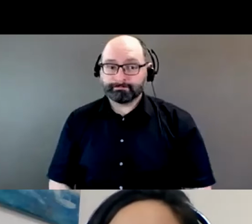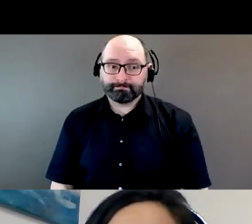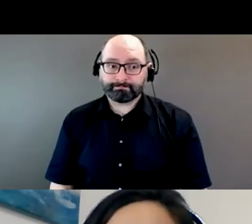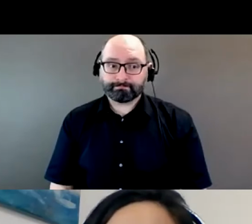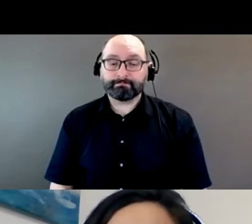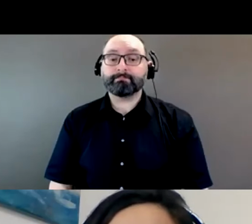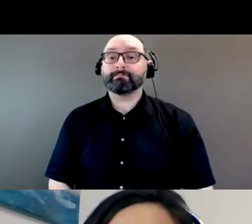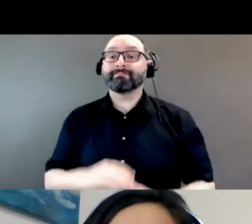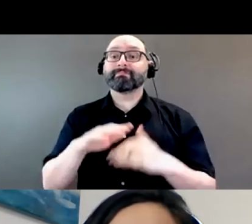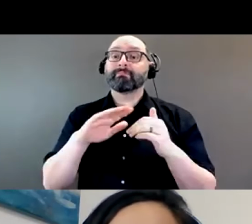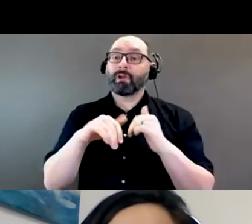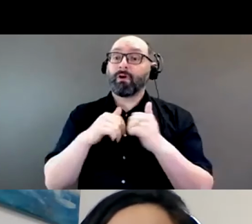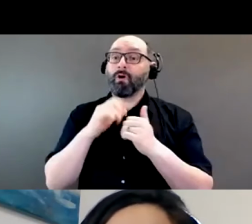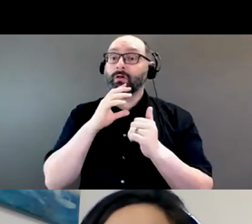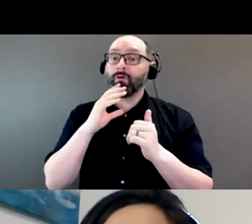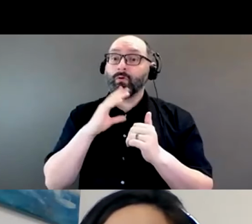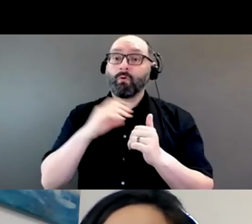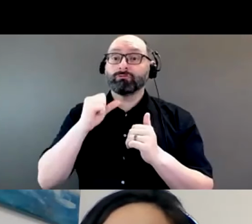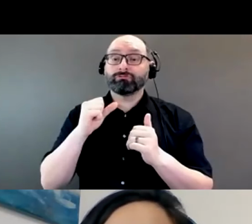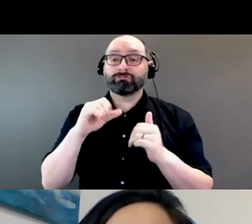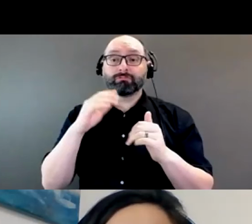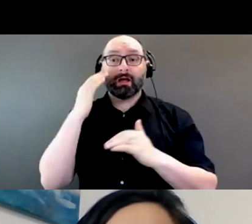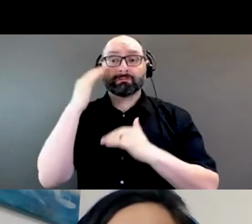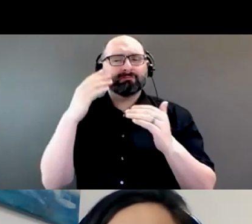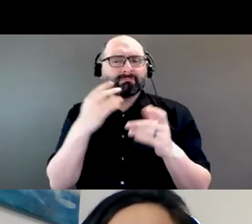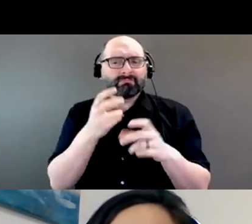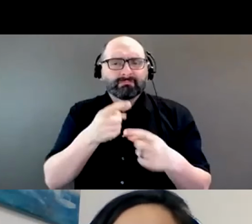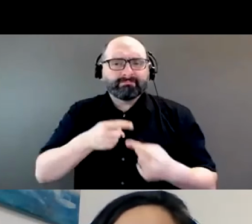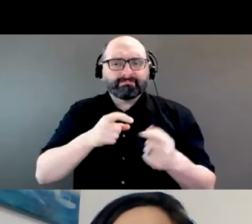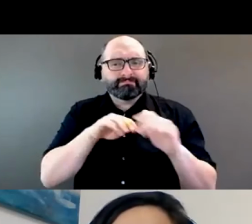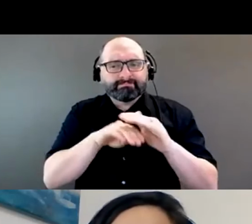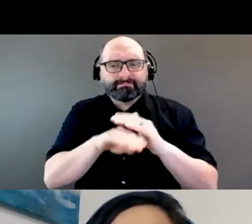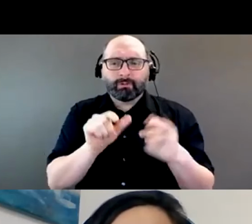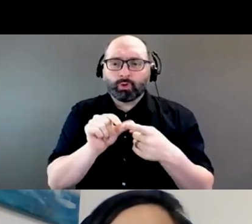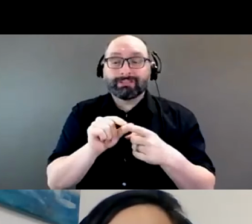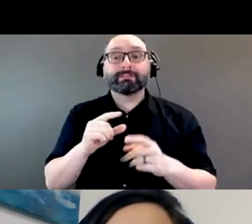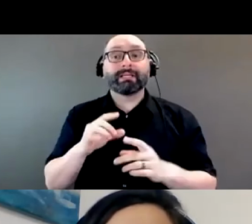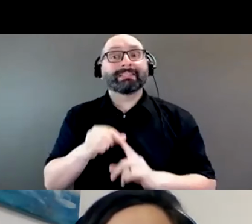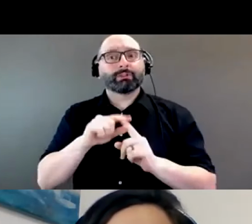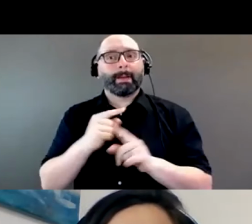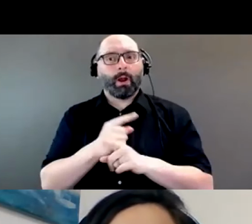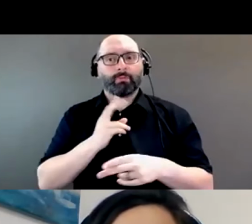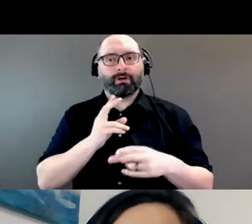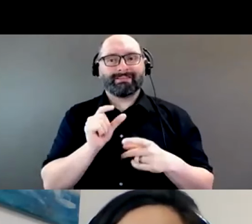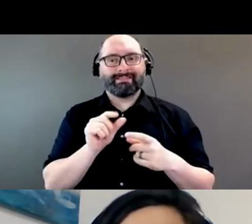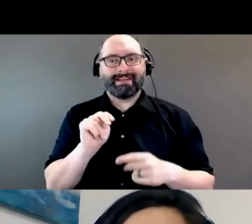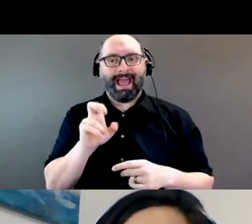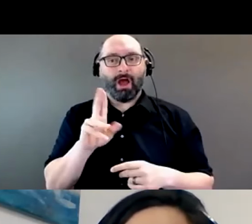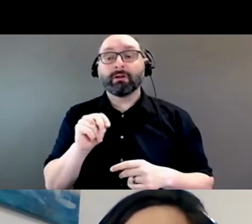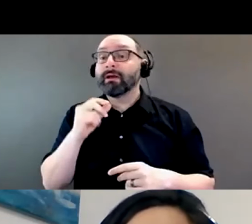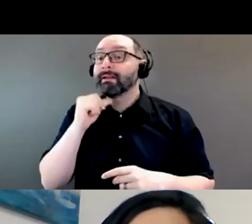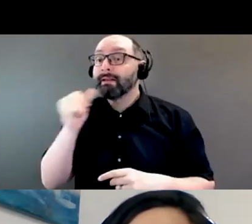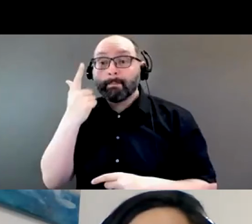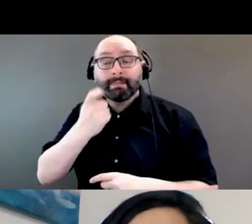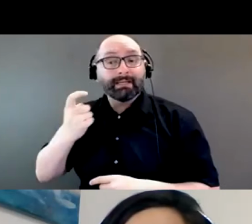Healthy older adults have difficulty with accessing words, especially proper nouns, but it's not because their knowledge of the words has